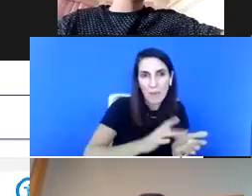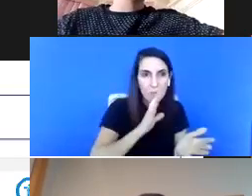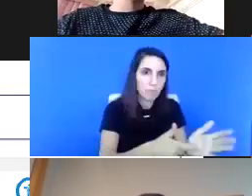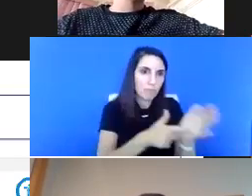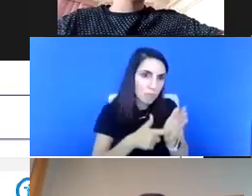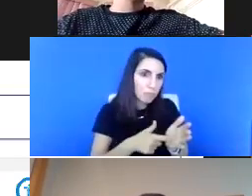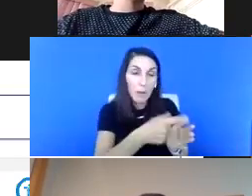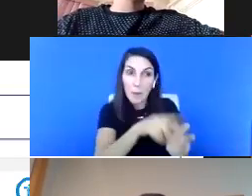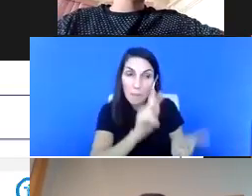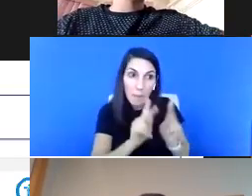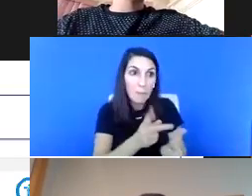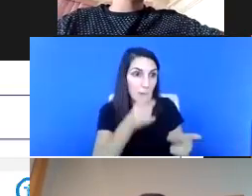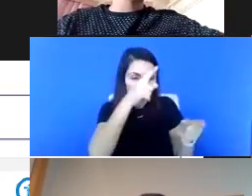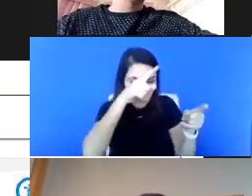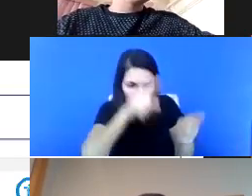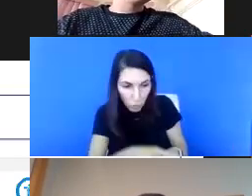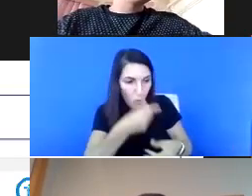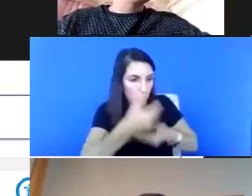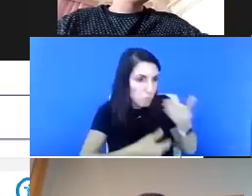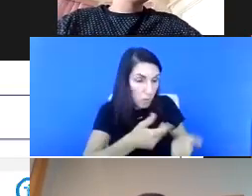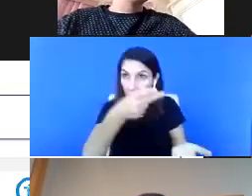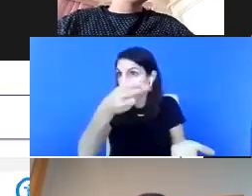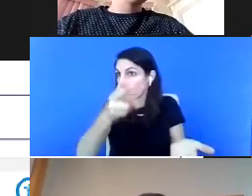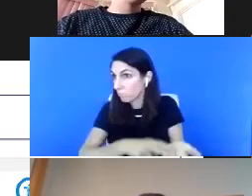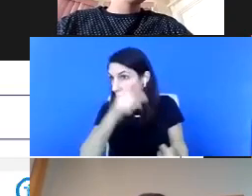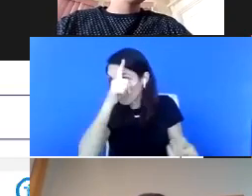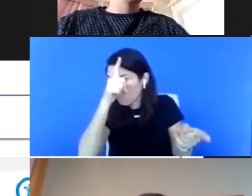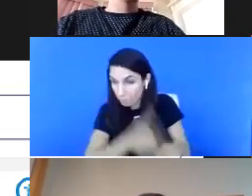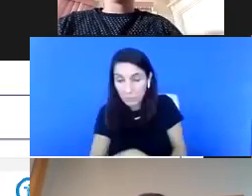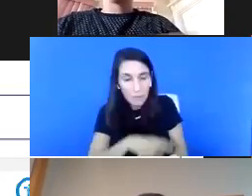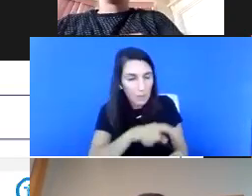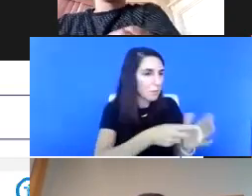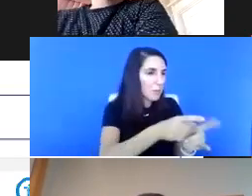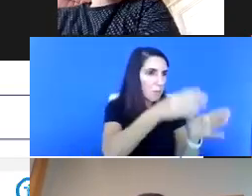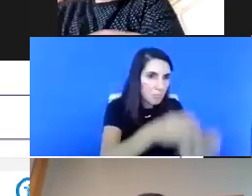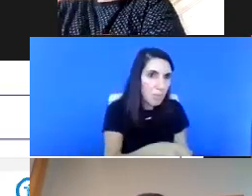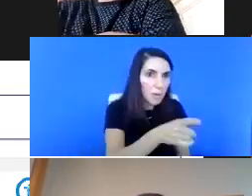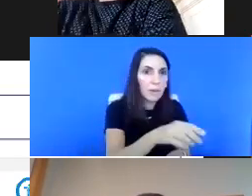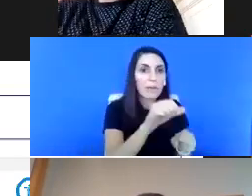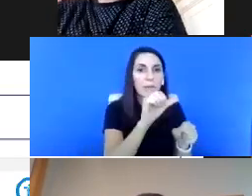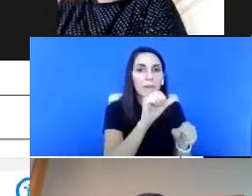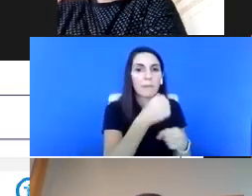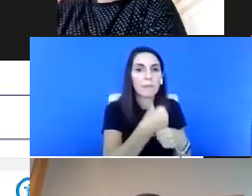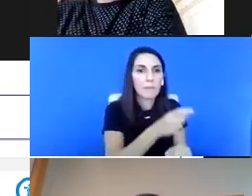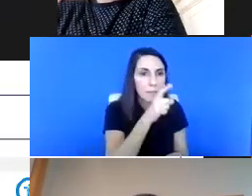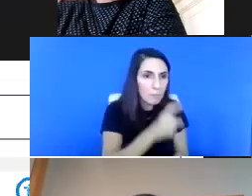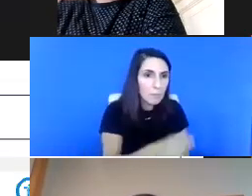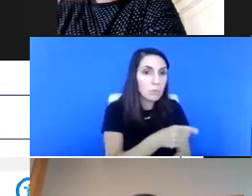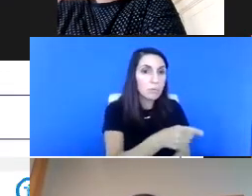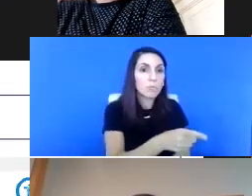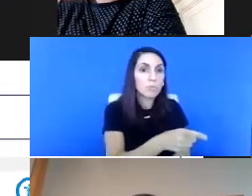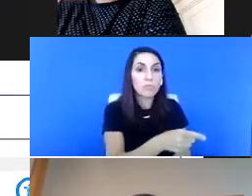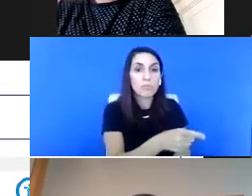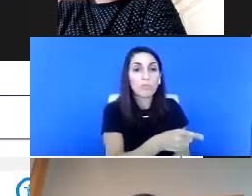people now to go through consent processes so that individuals, we can make sure that those folks